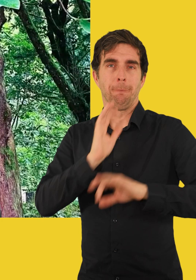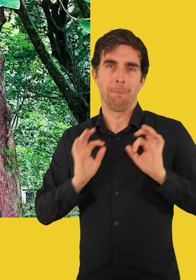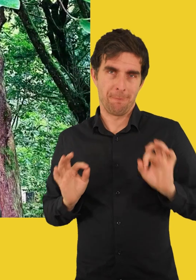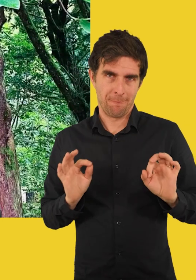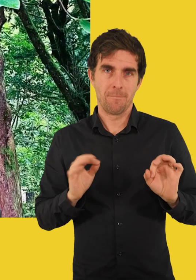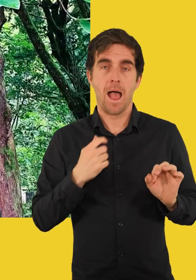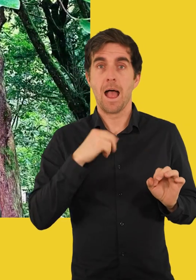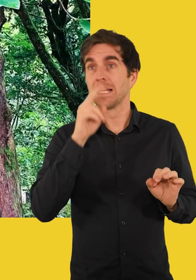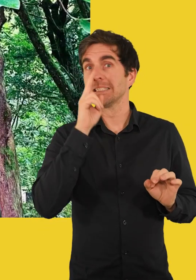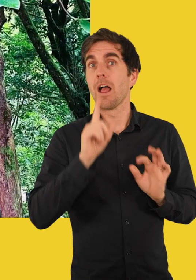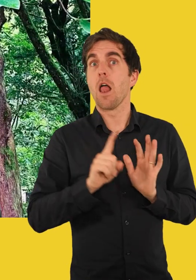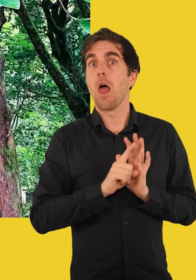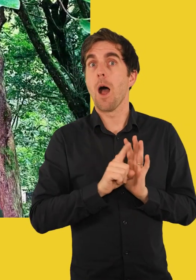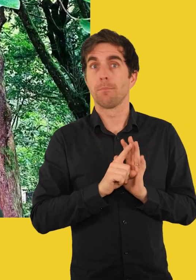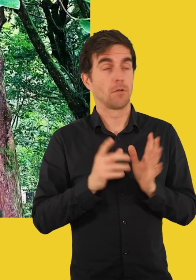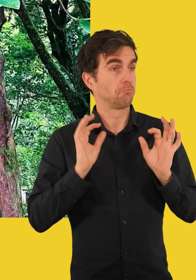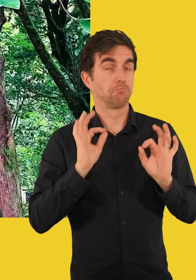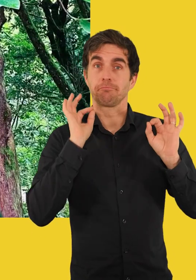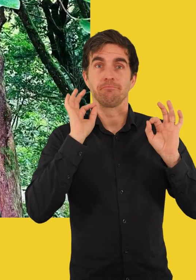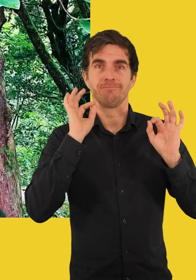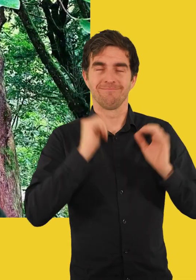In fact, there's the alarm going off right then.